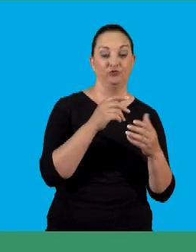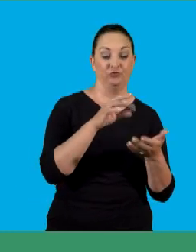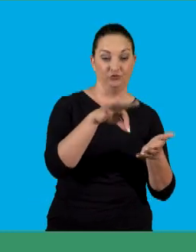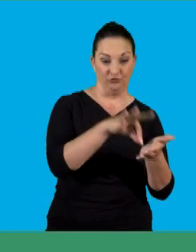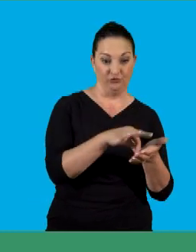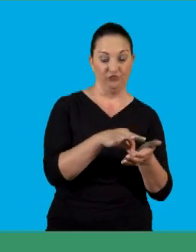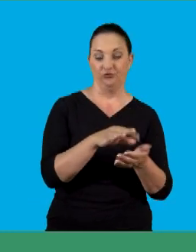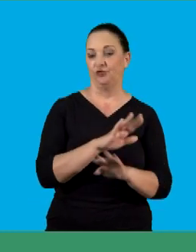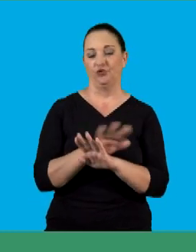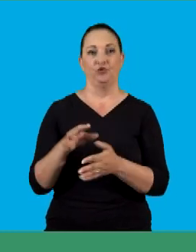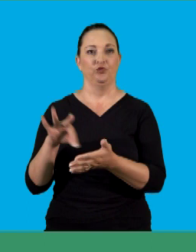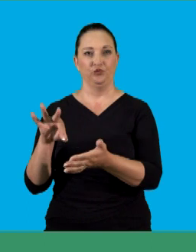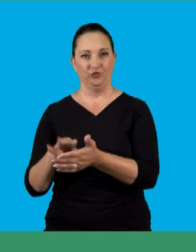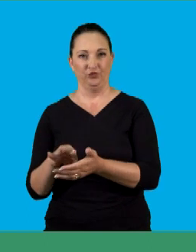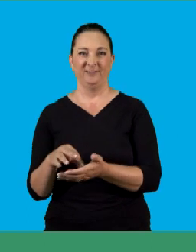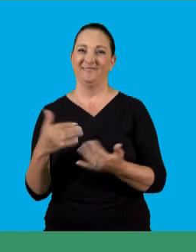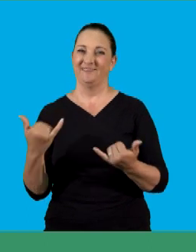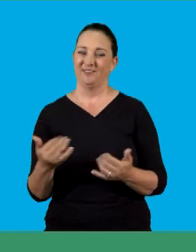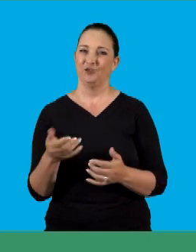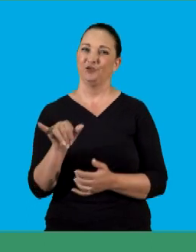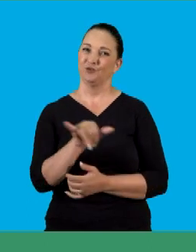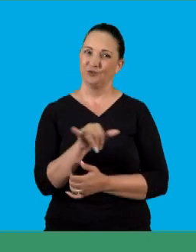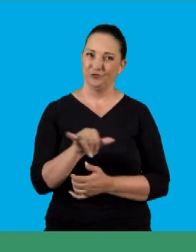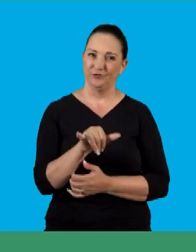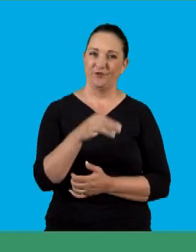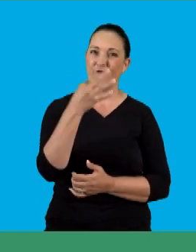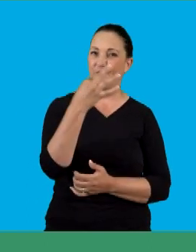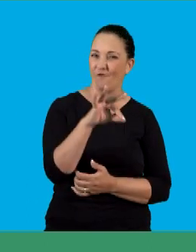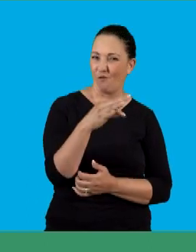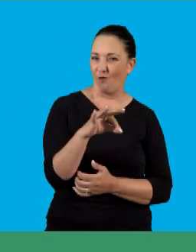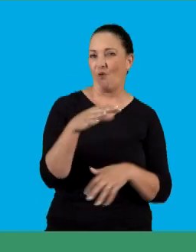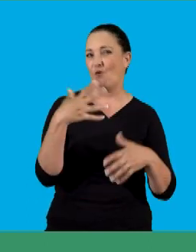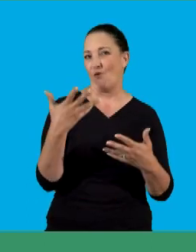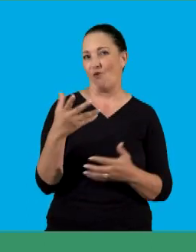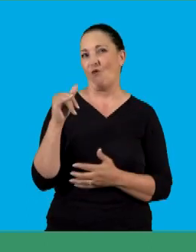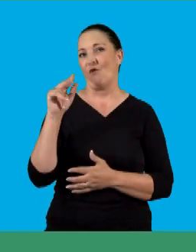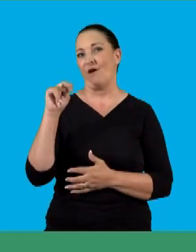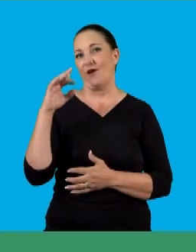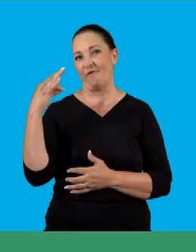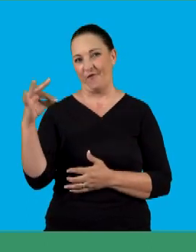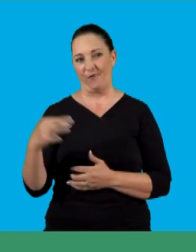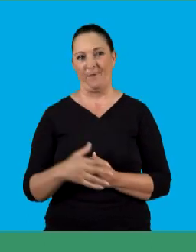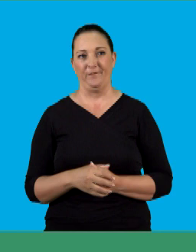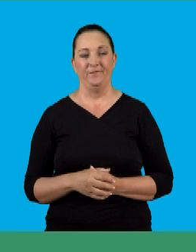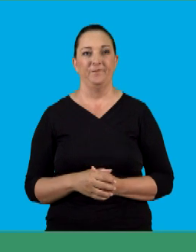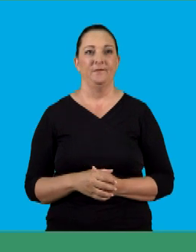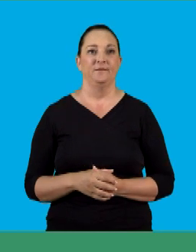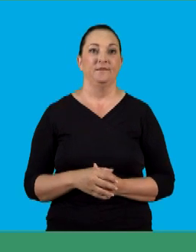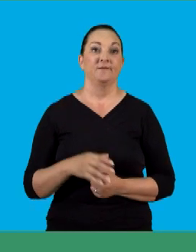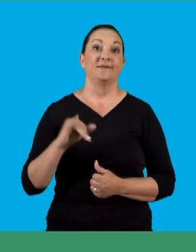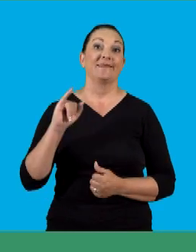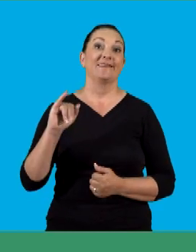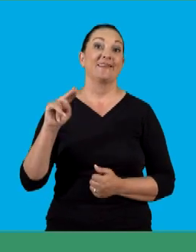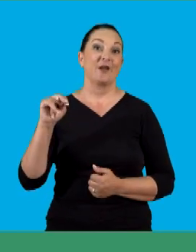shop in a township, would it fall under formal sector or informal sector? So the correct answer there would be